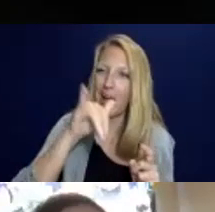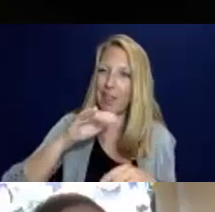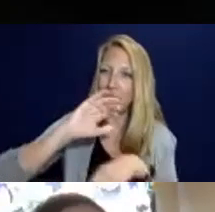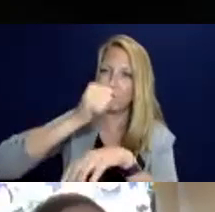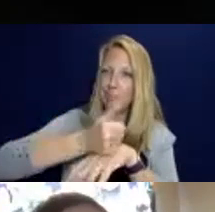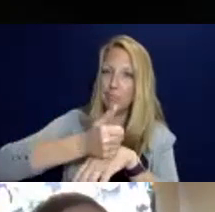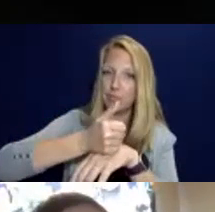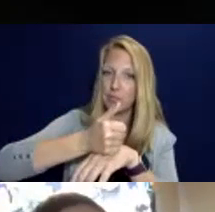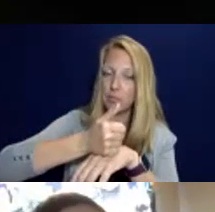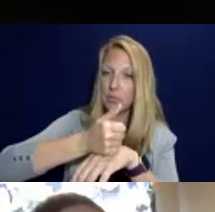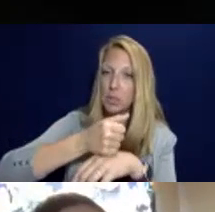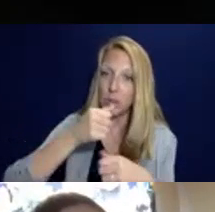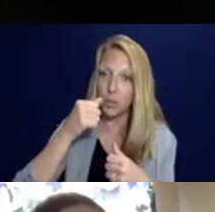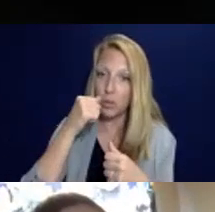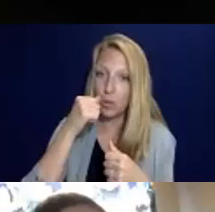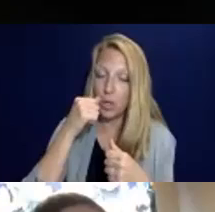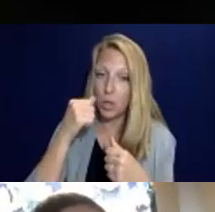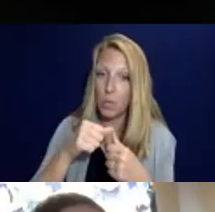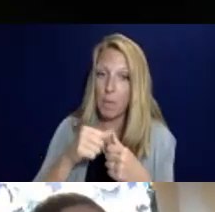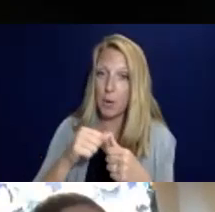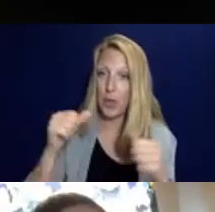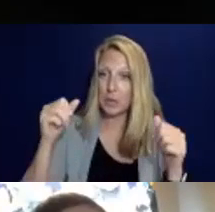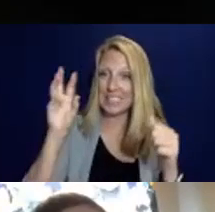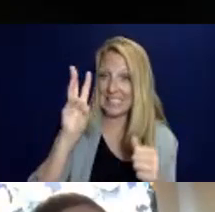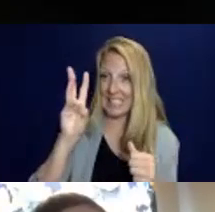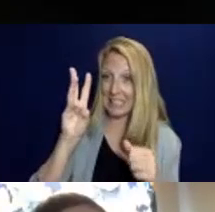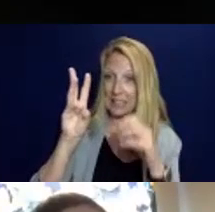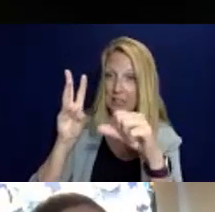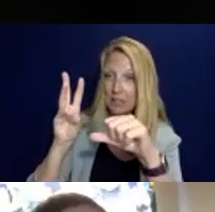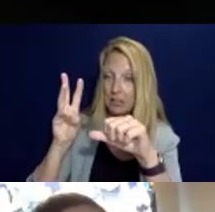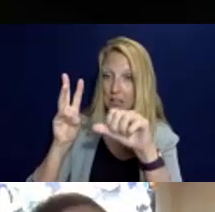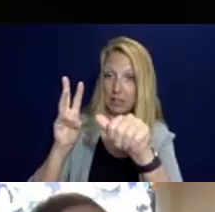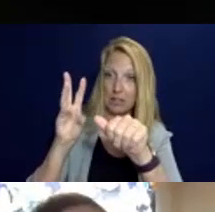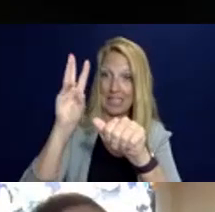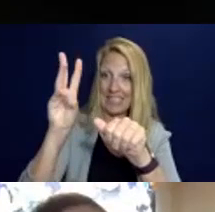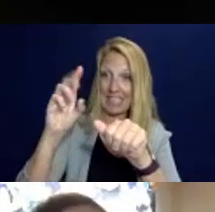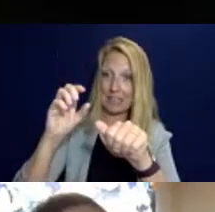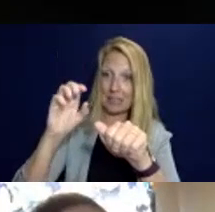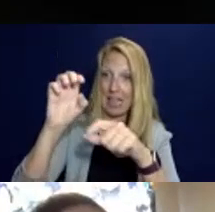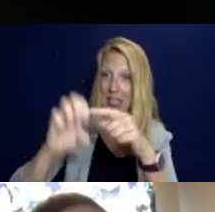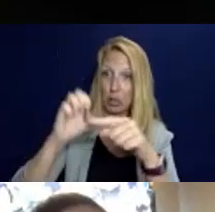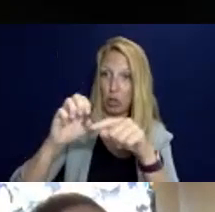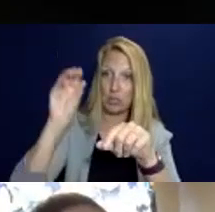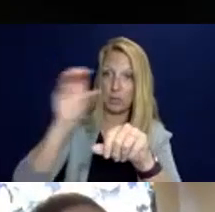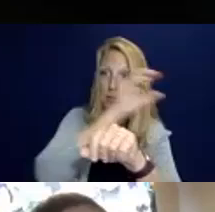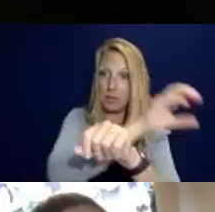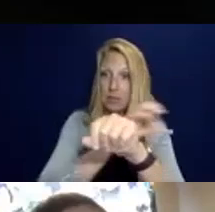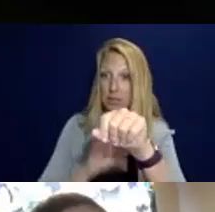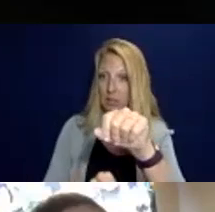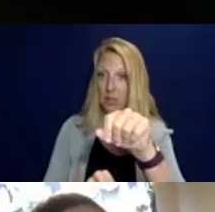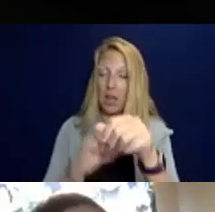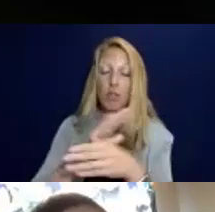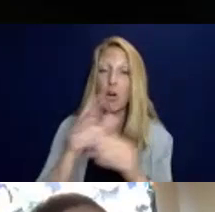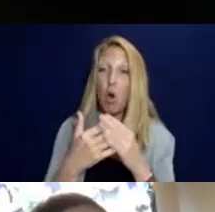that there's a total of 6 electrons around the central atom here, and they all have negative charge,